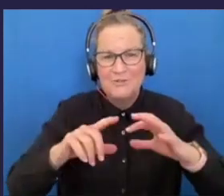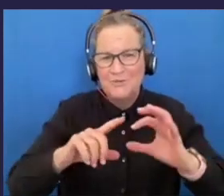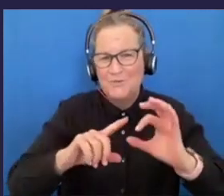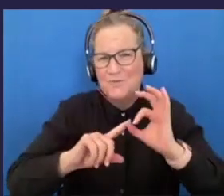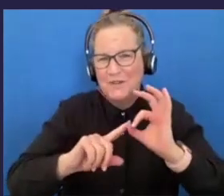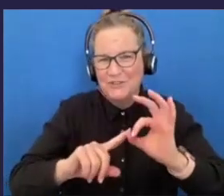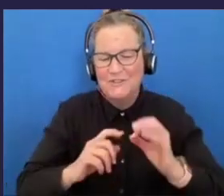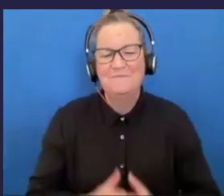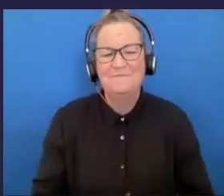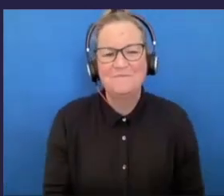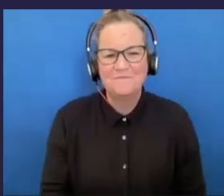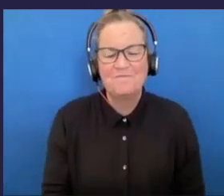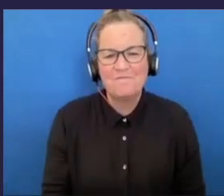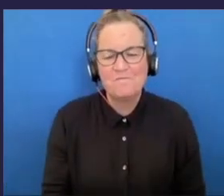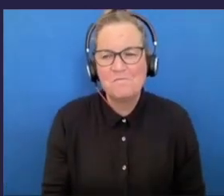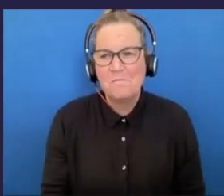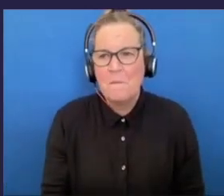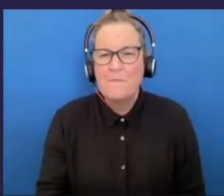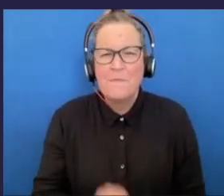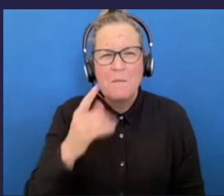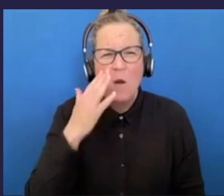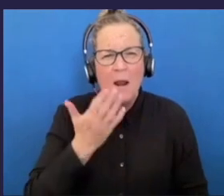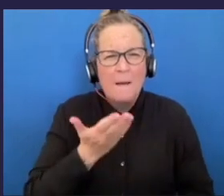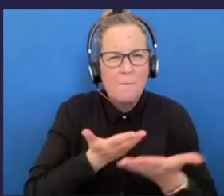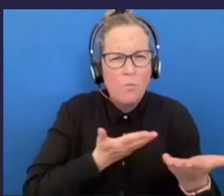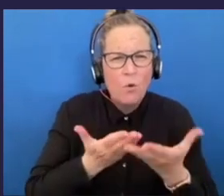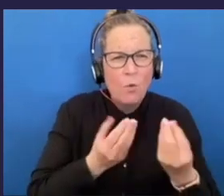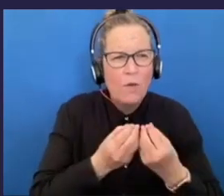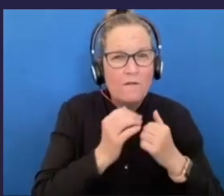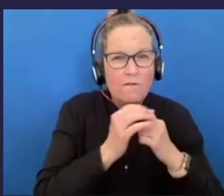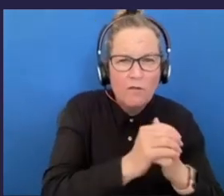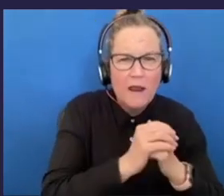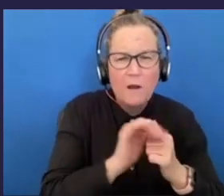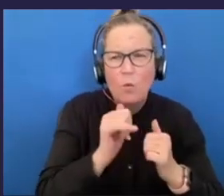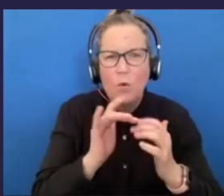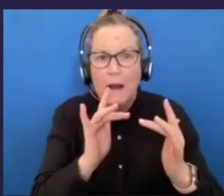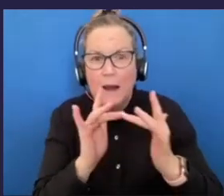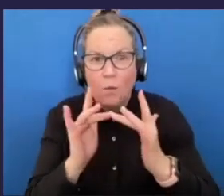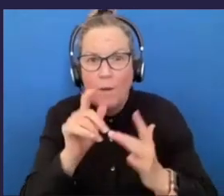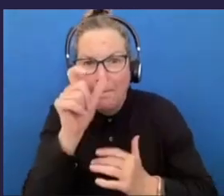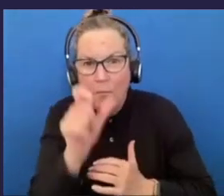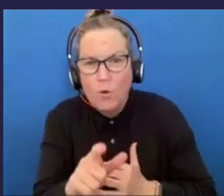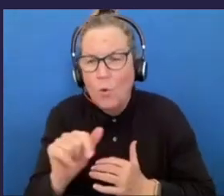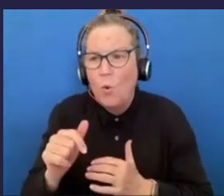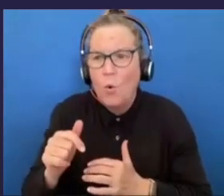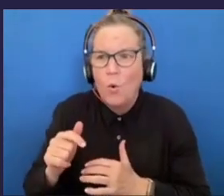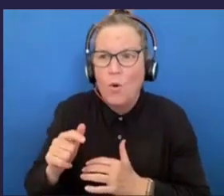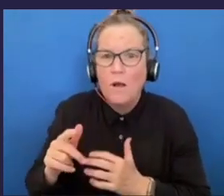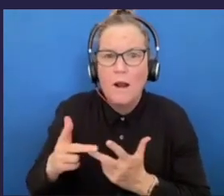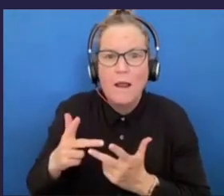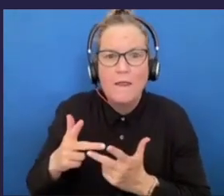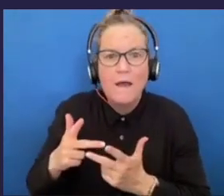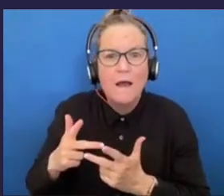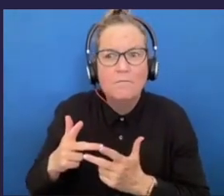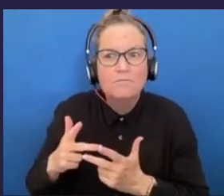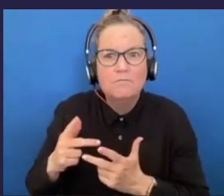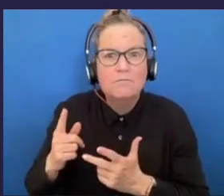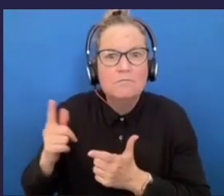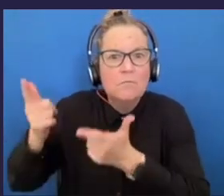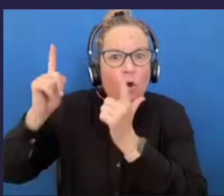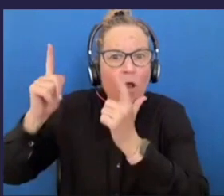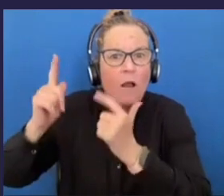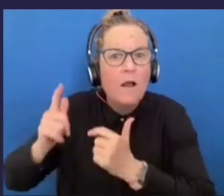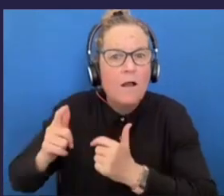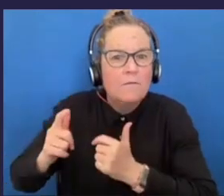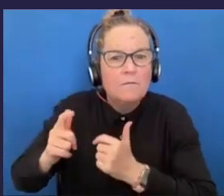But anytime I'm speaking to someone, whether it be a friend or a network or an employee, I do try to drop this question, often verbally, or I might